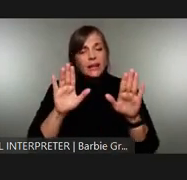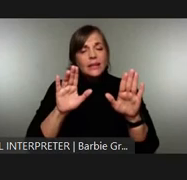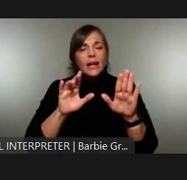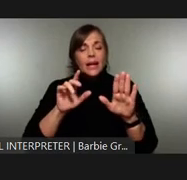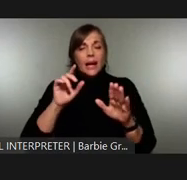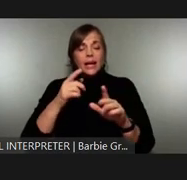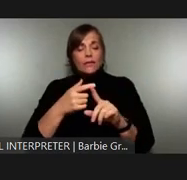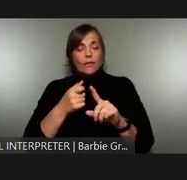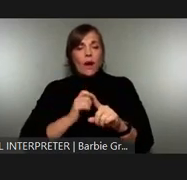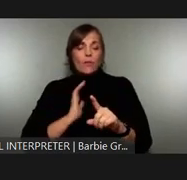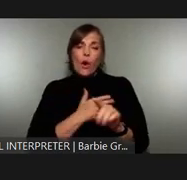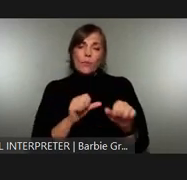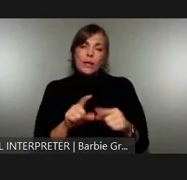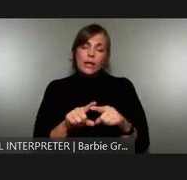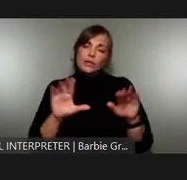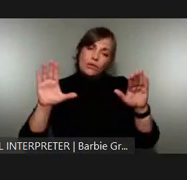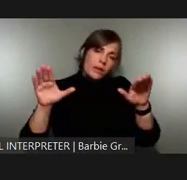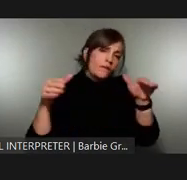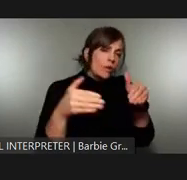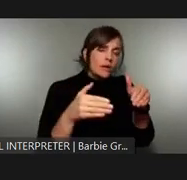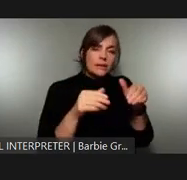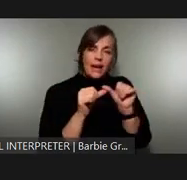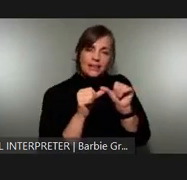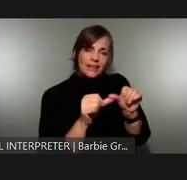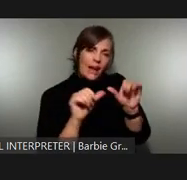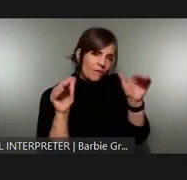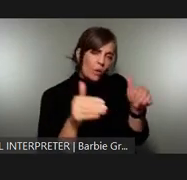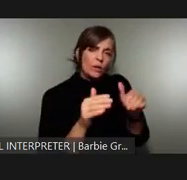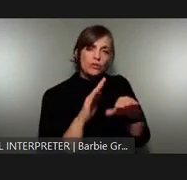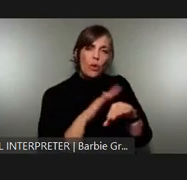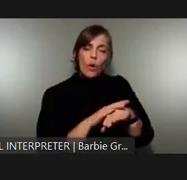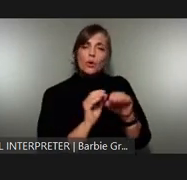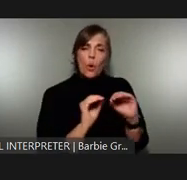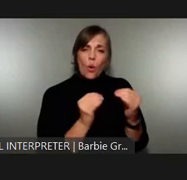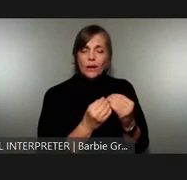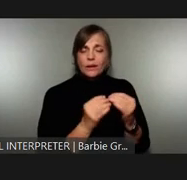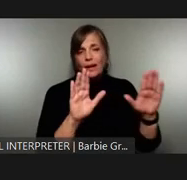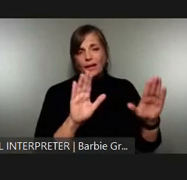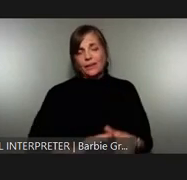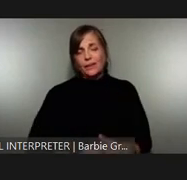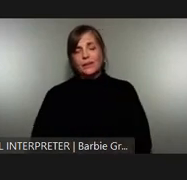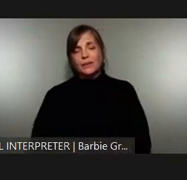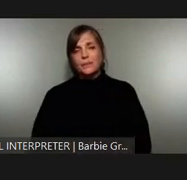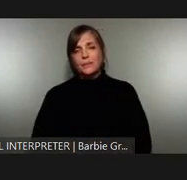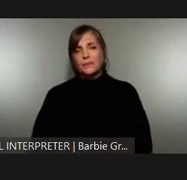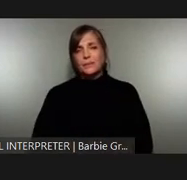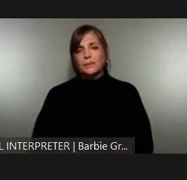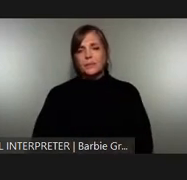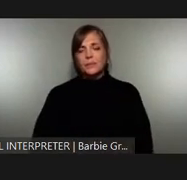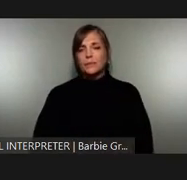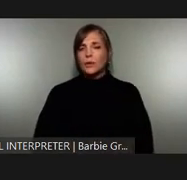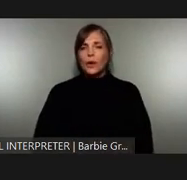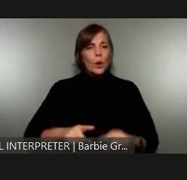organizational excellence. We can't be great at all things. And so it's the recognition, how do we be